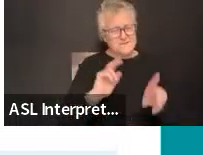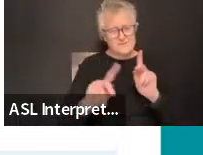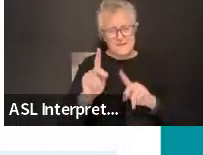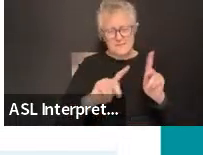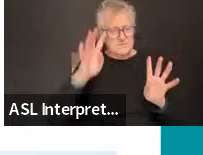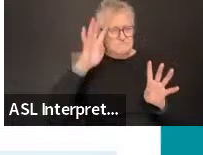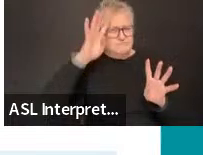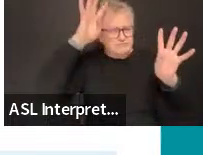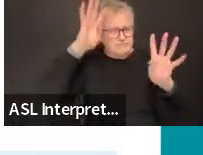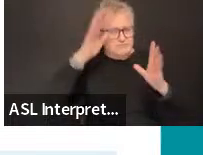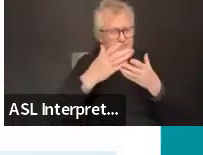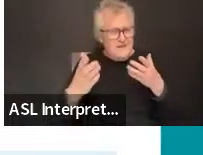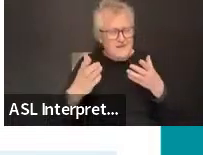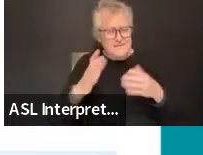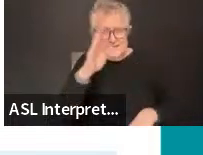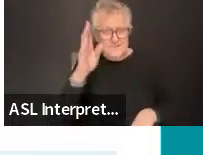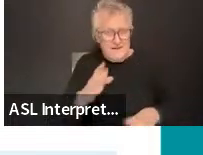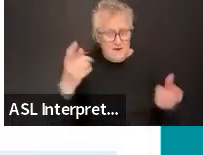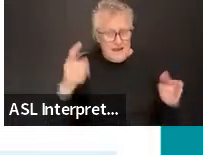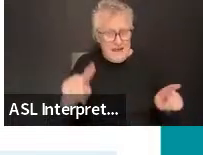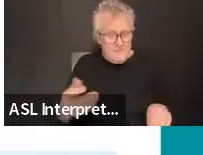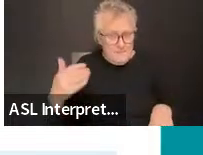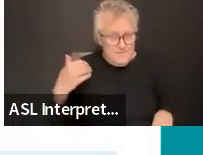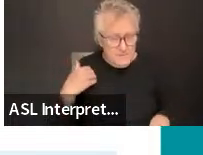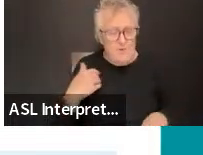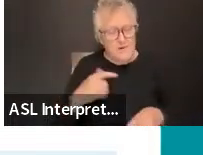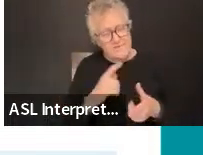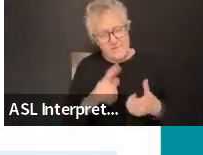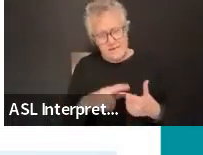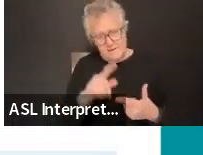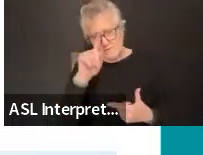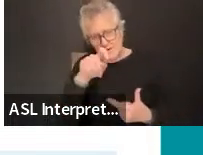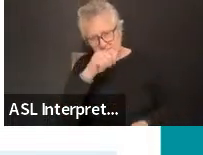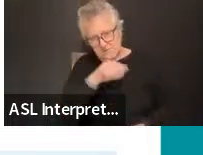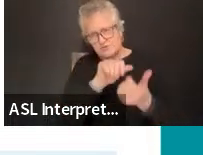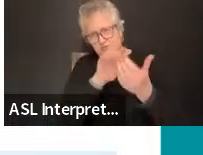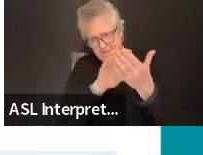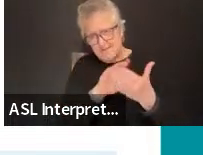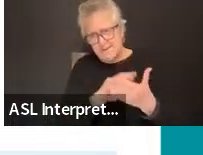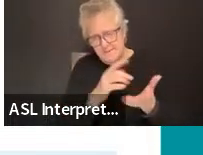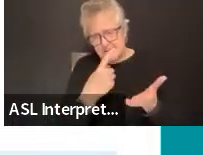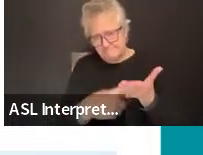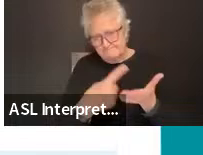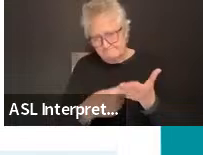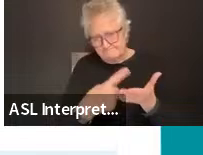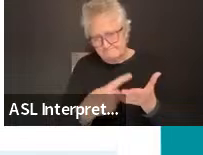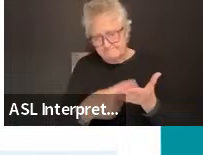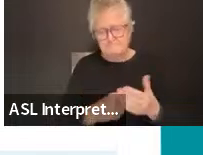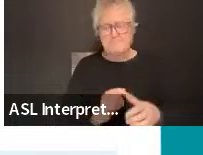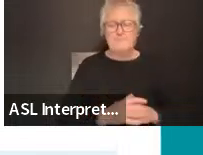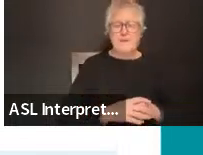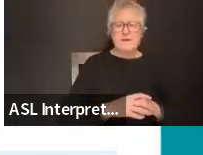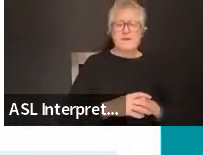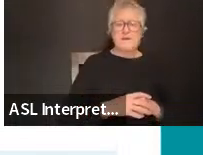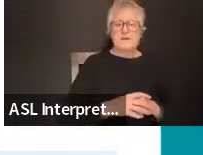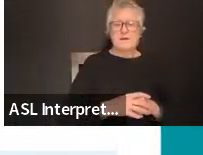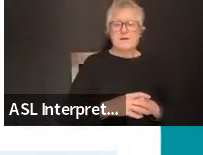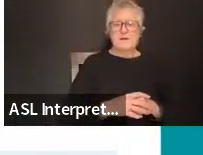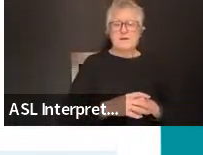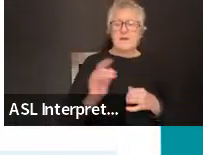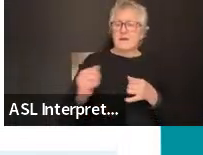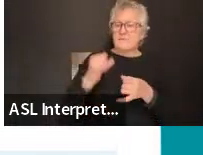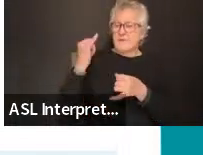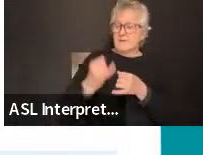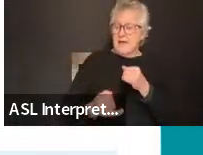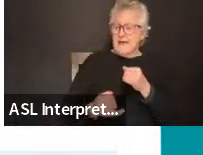and best guidelines to address the situation. So, and maybe the last thing I'll mention here, it wasn't really